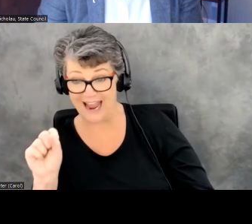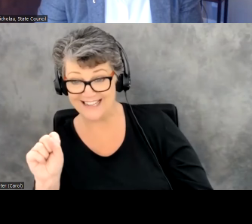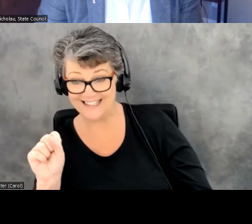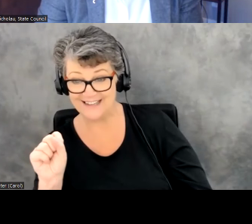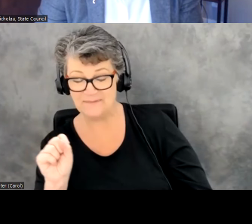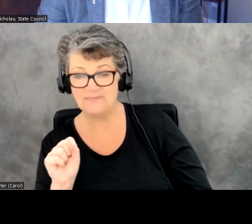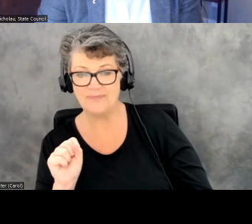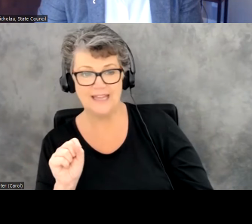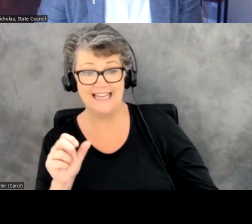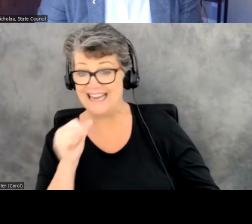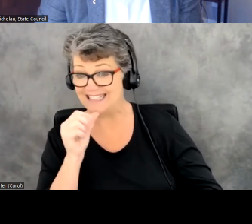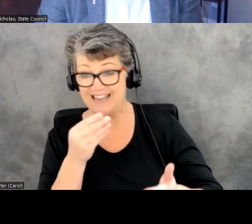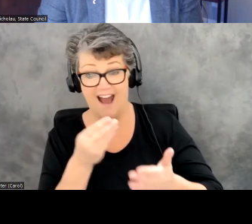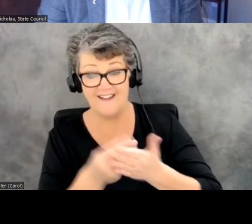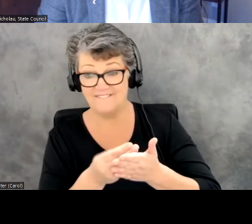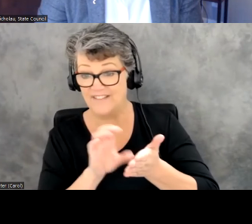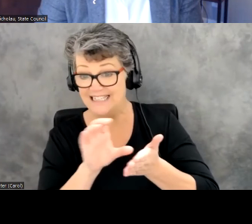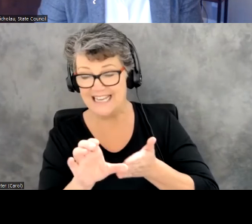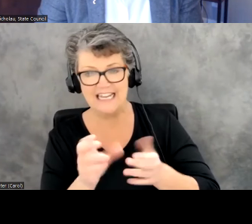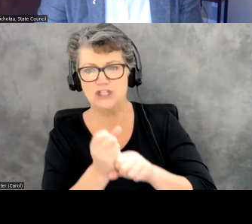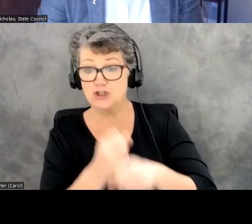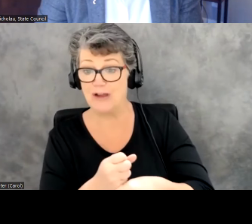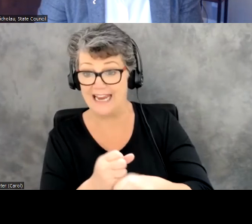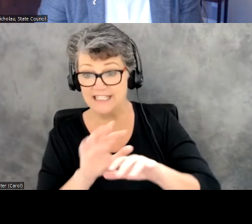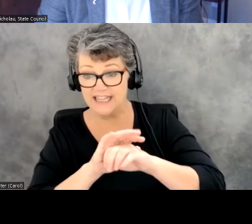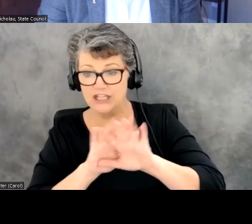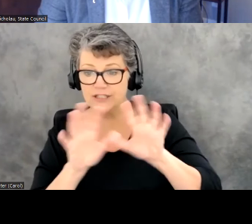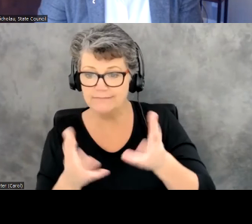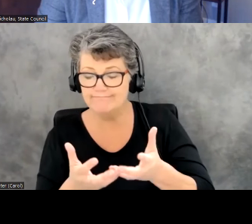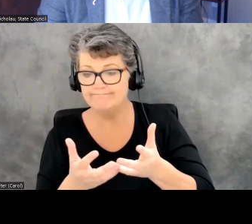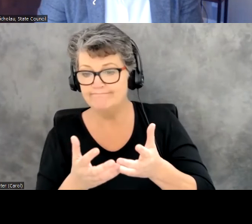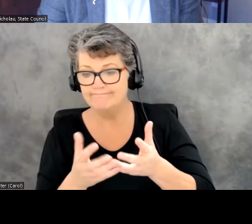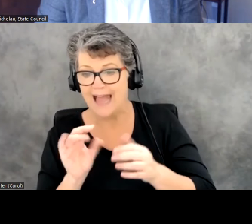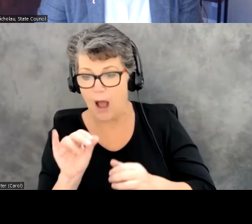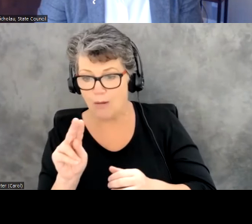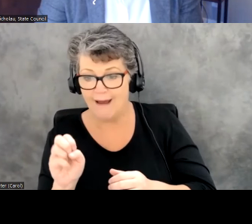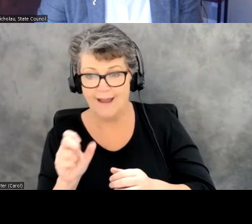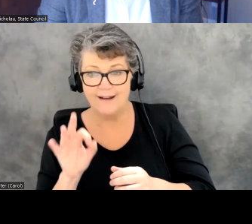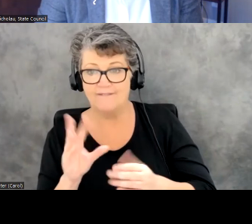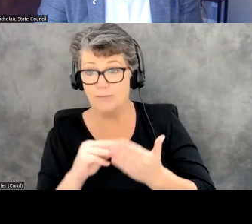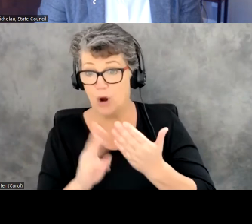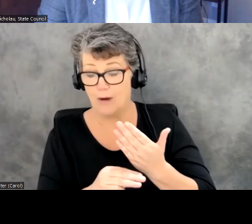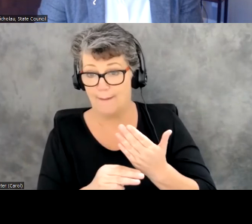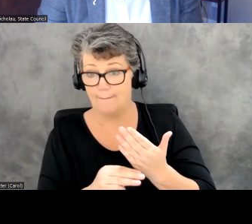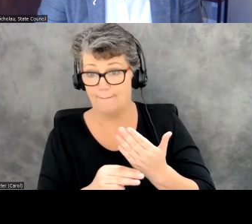is it's not funded. It just creates this shell of a program